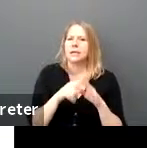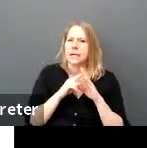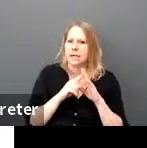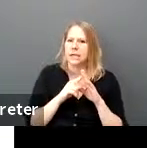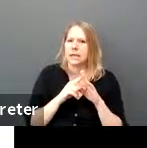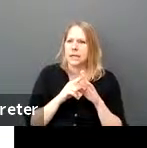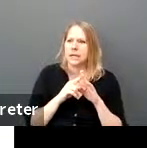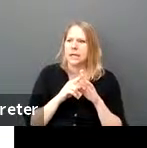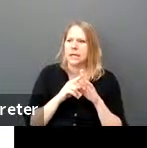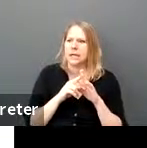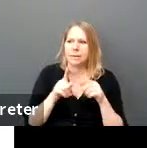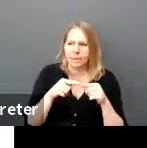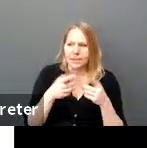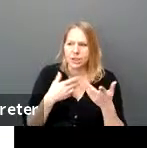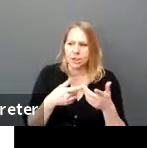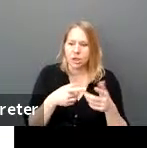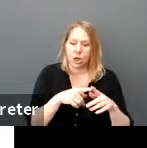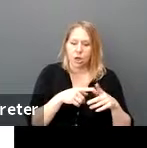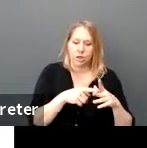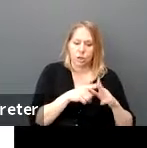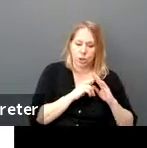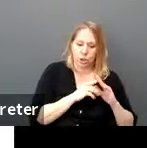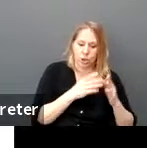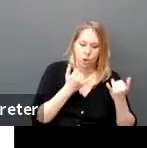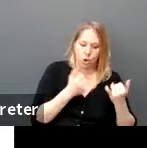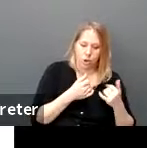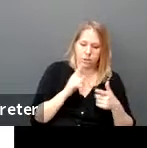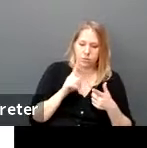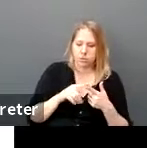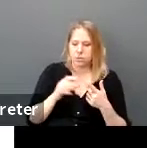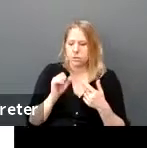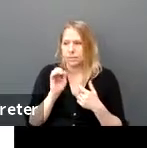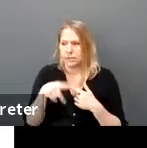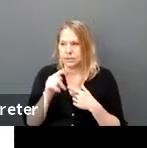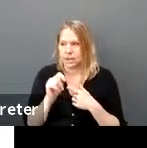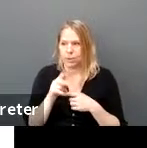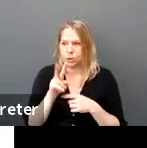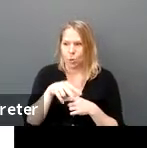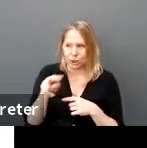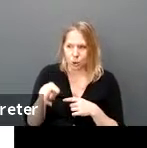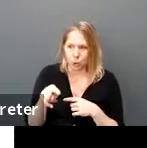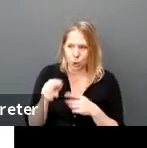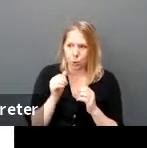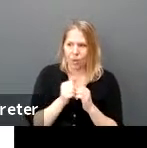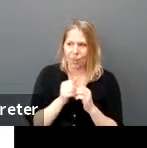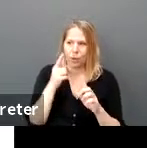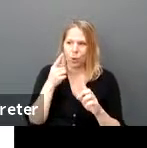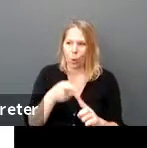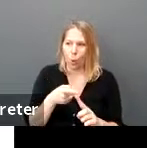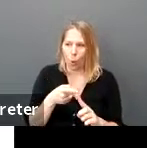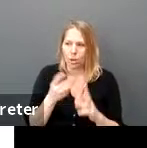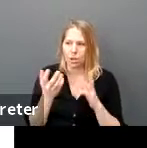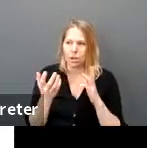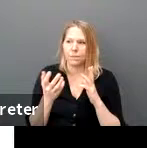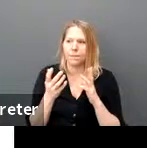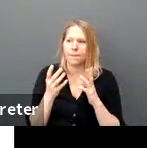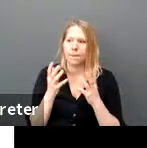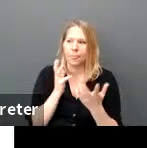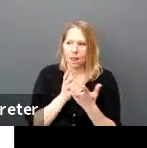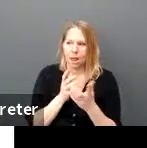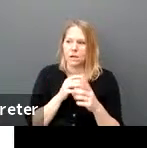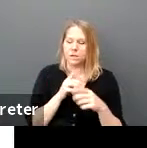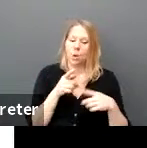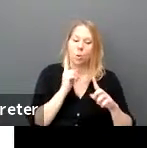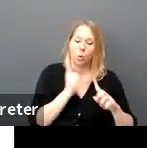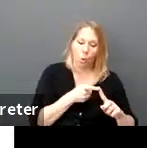implementation time frame from current to September of 22, there with the goal alignment there to